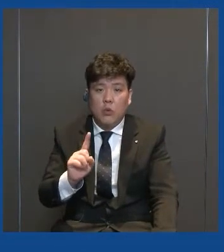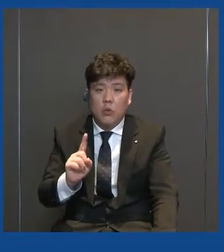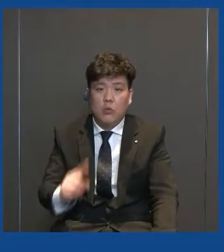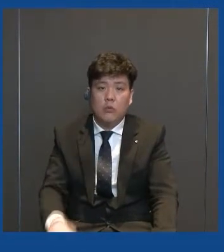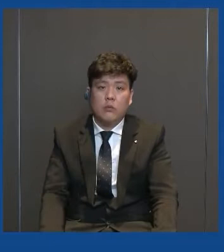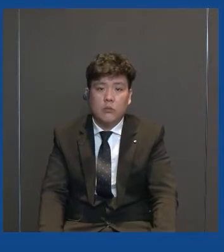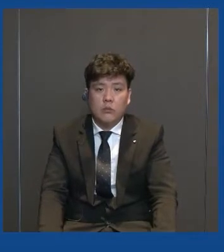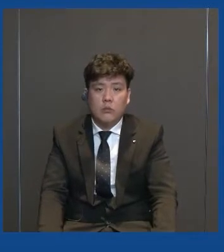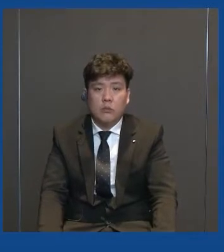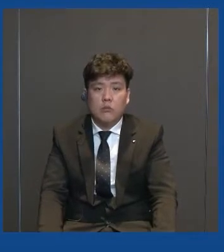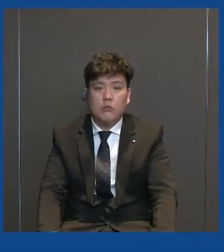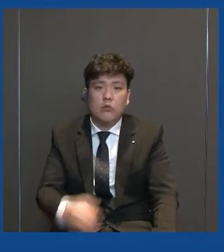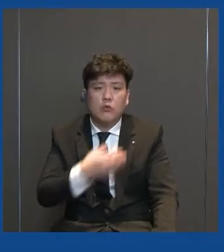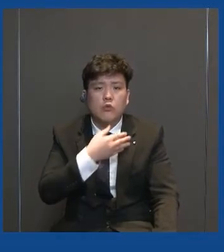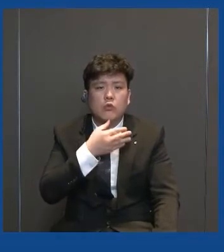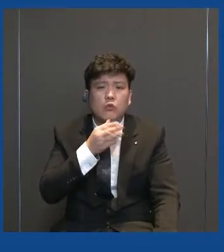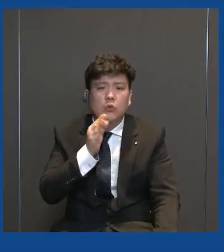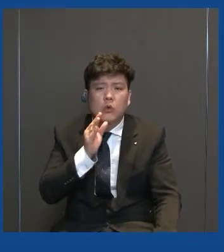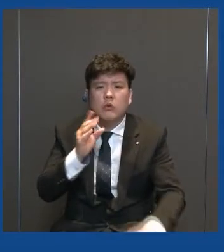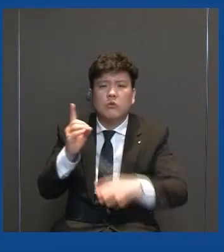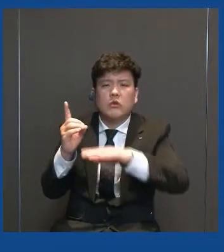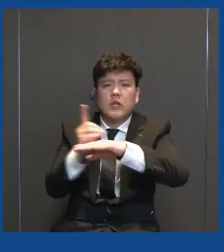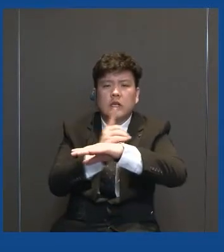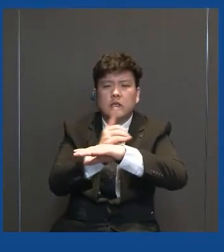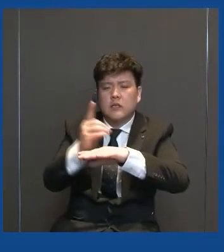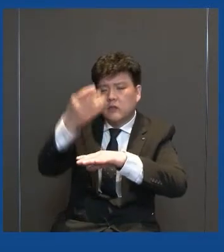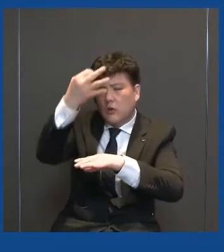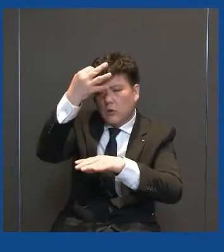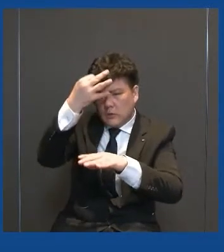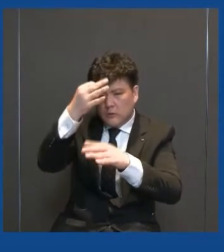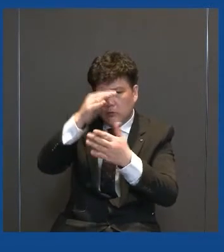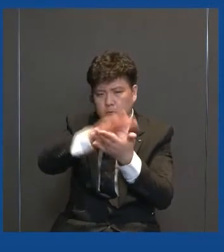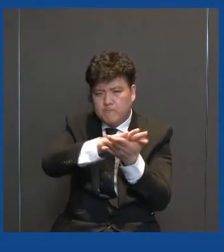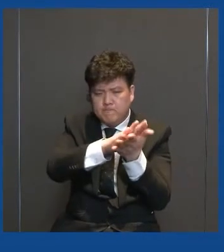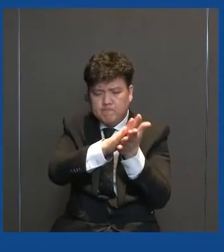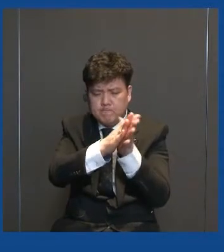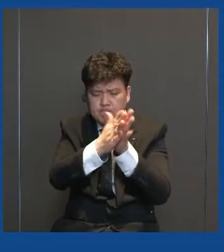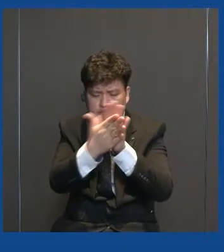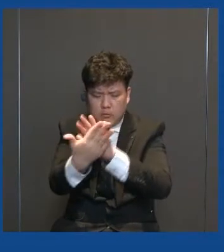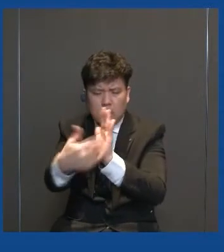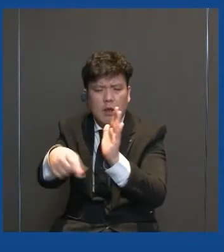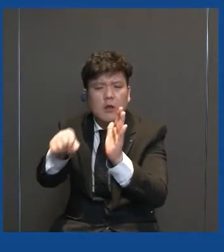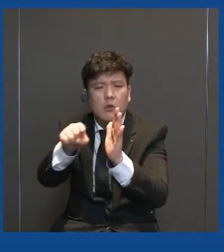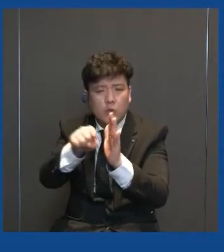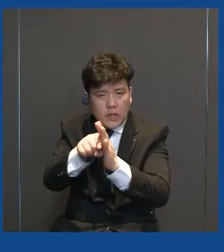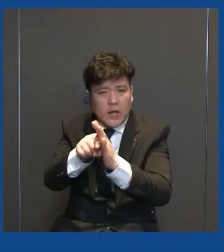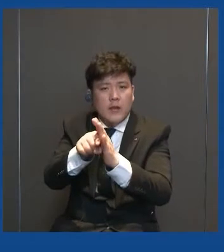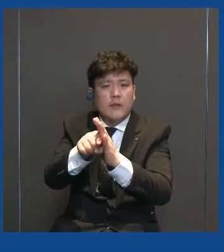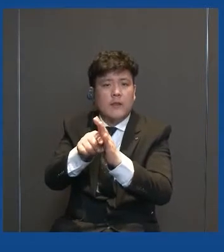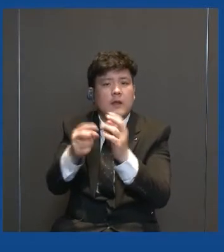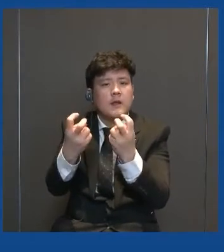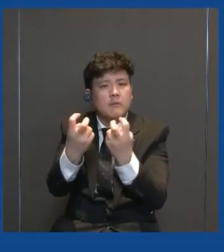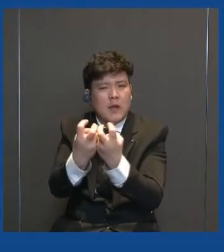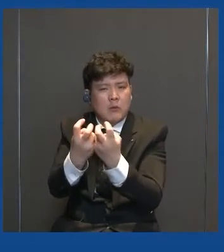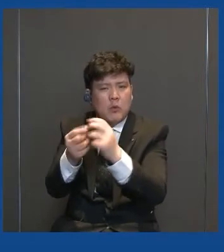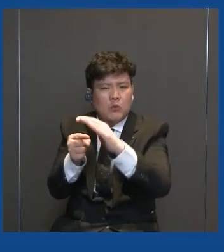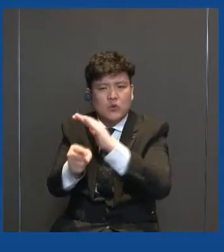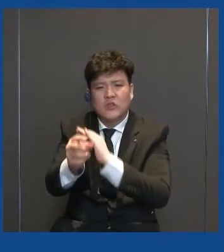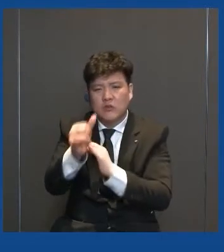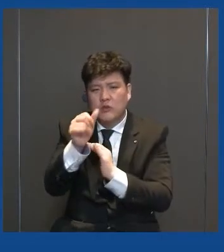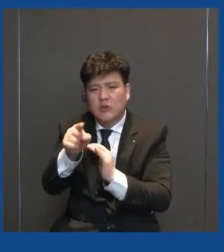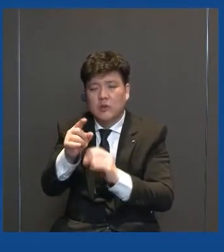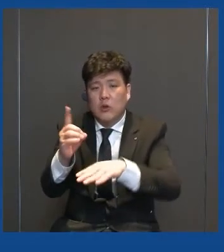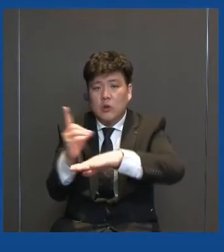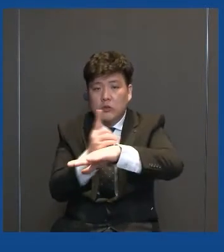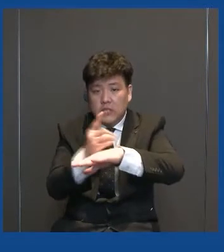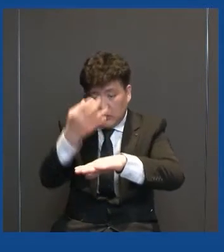by my colleague. So it would be easier for them to stay in touch with family and friends online. In Denmark,